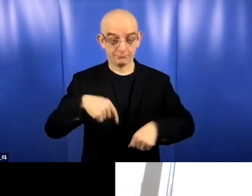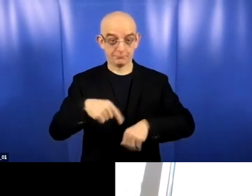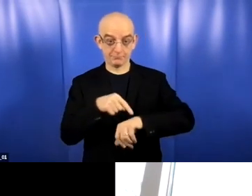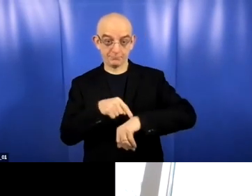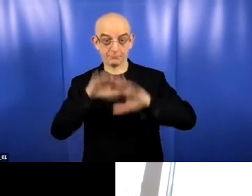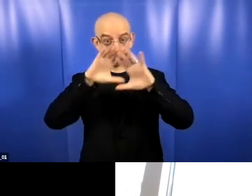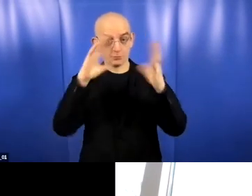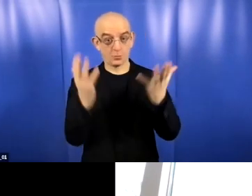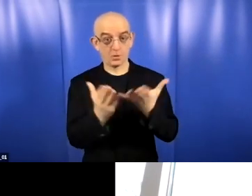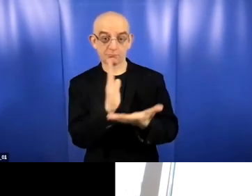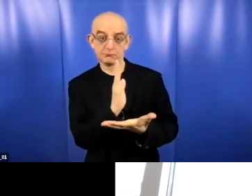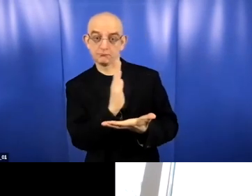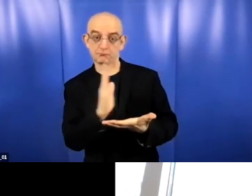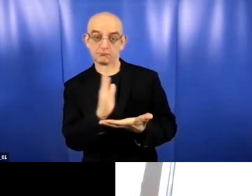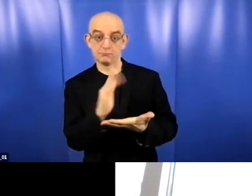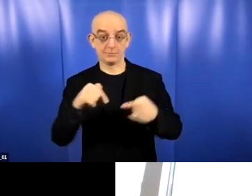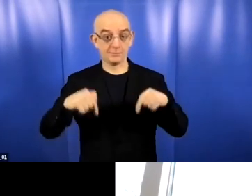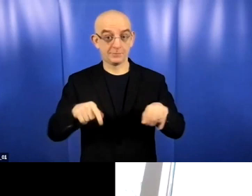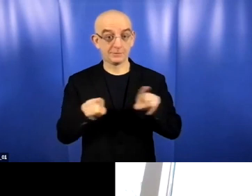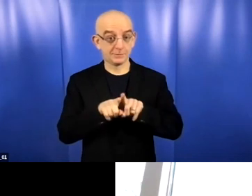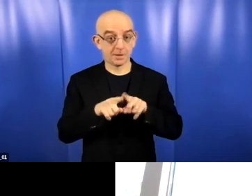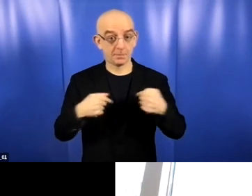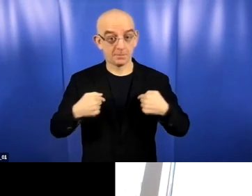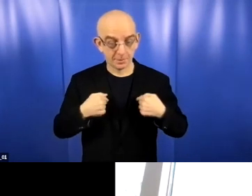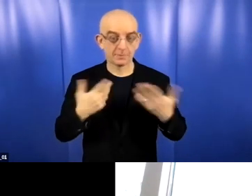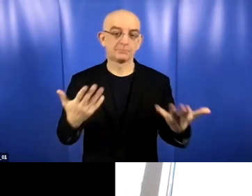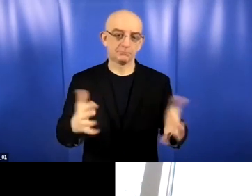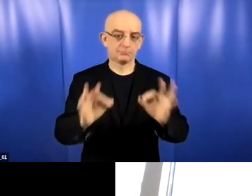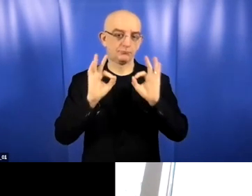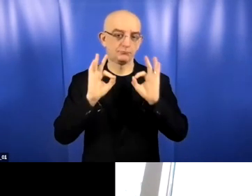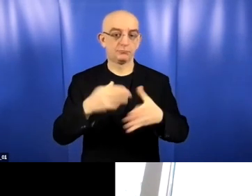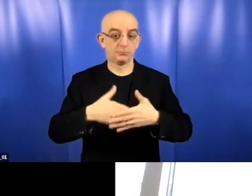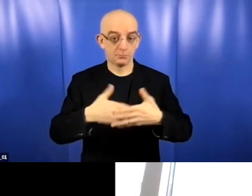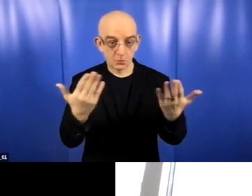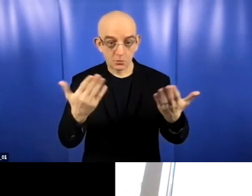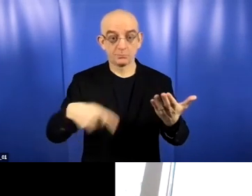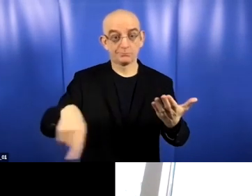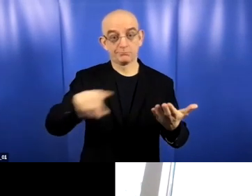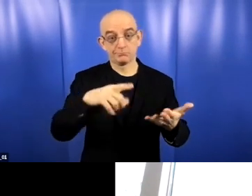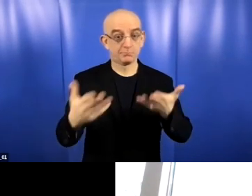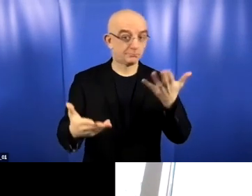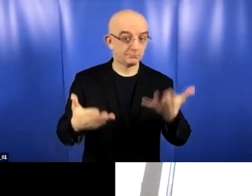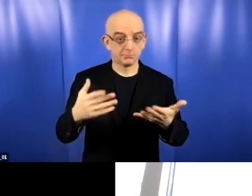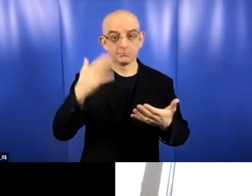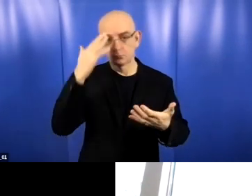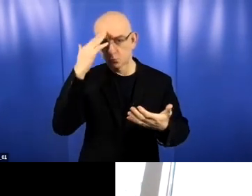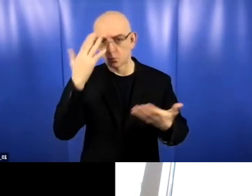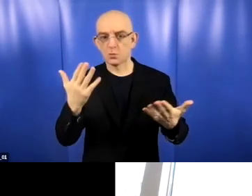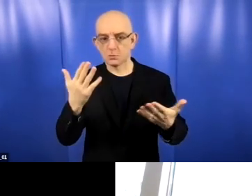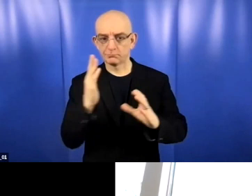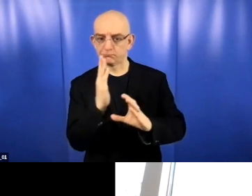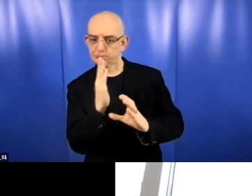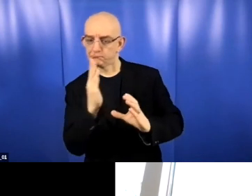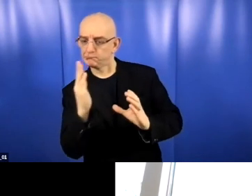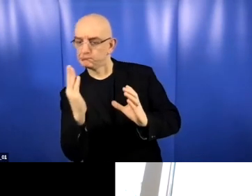watching in the afternoon or even in the early evening. Welcome to this final session